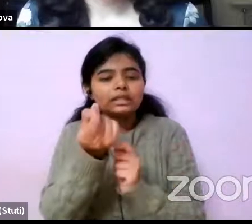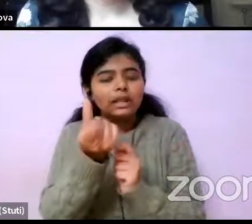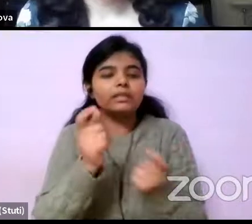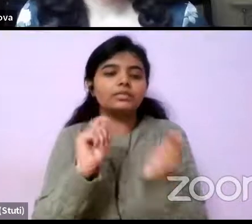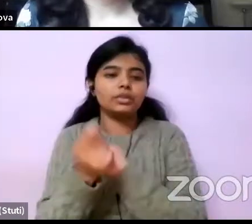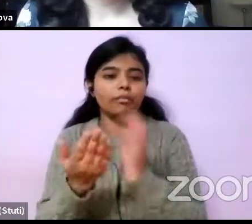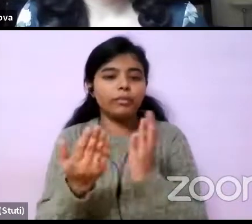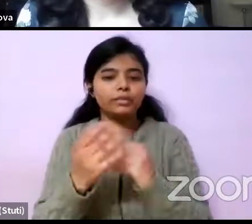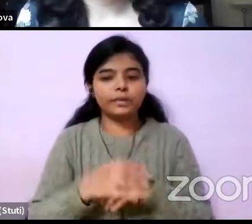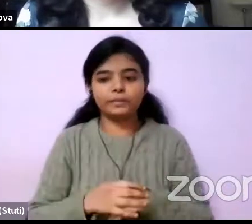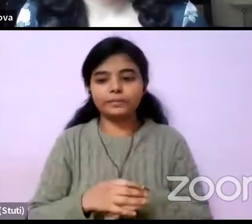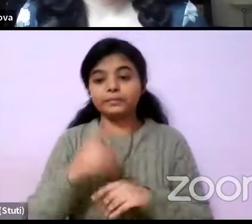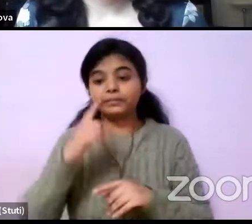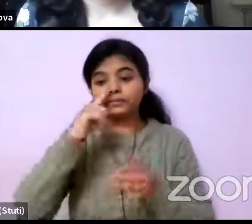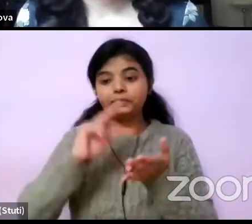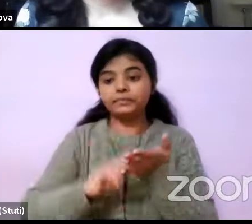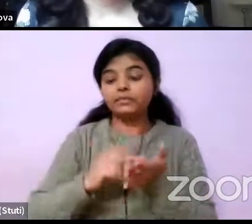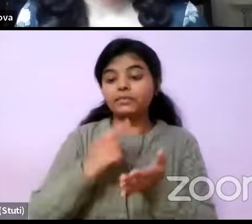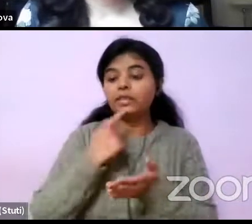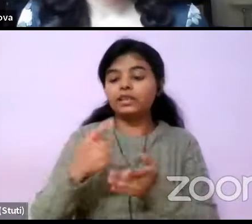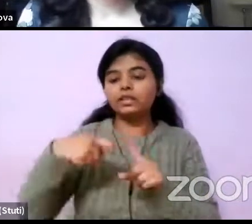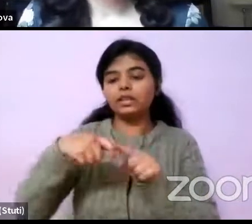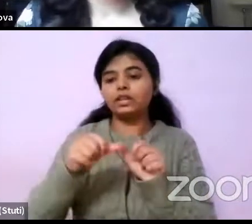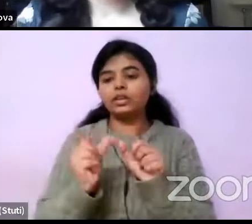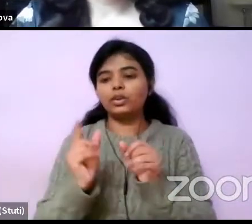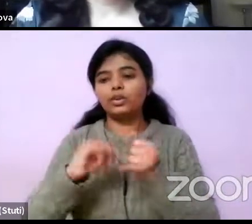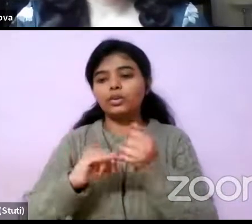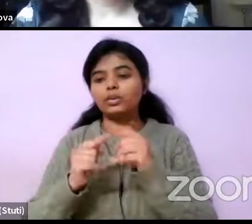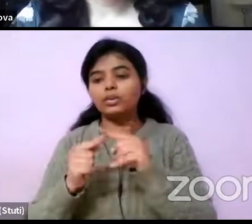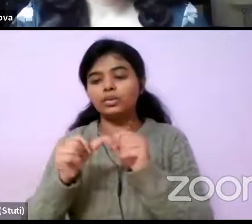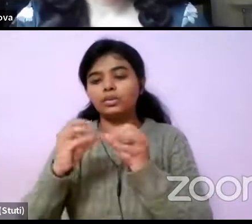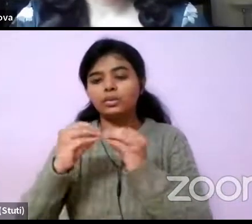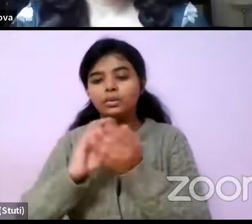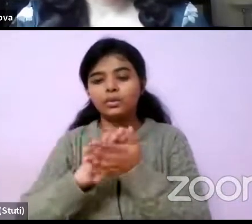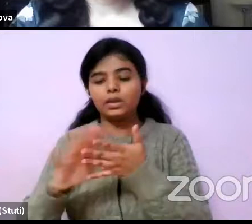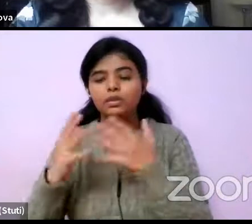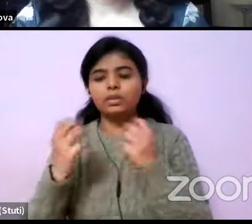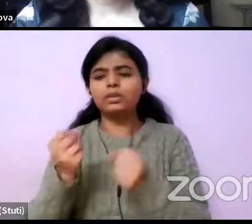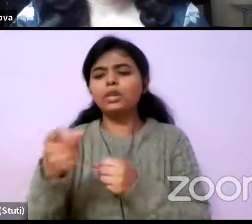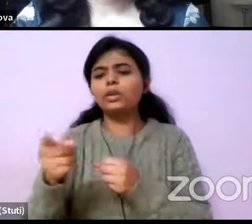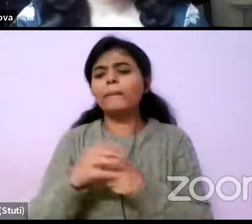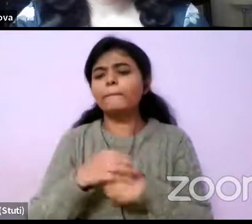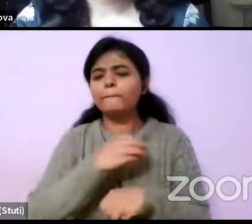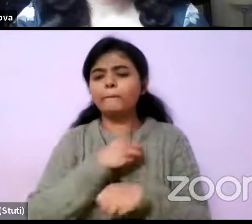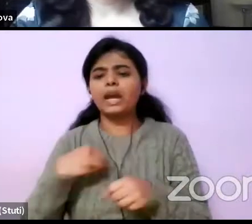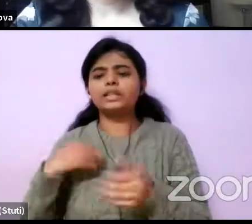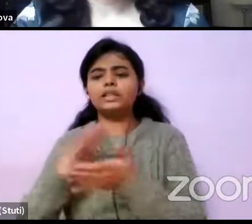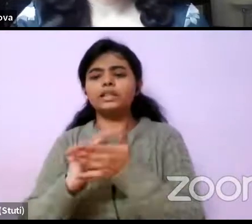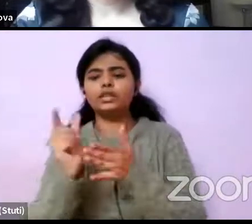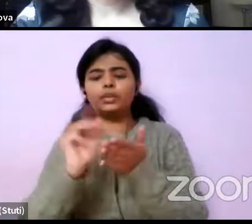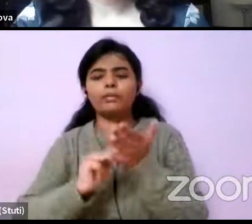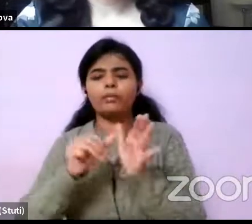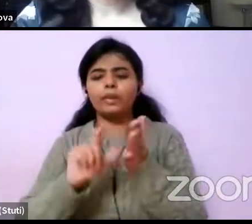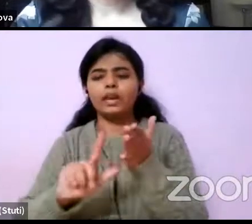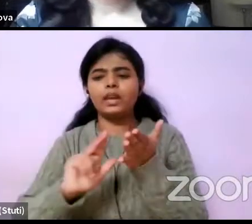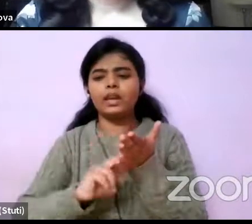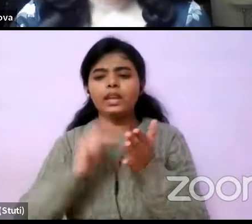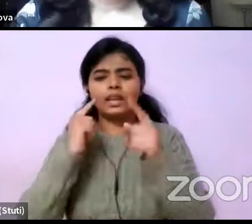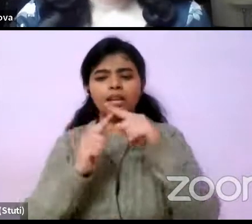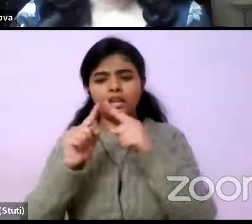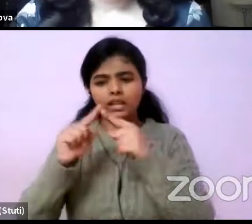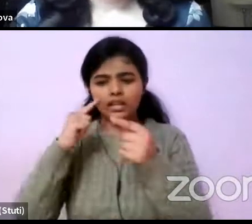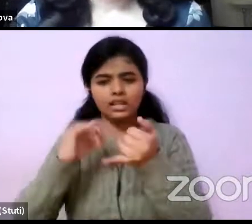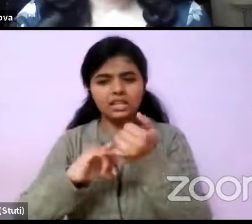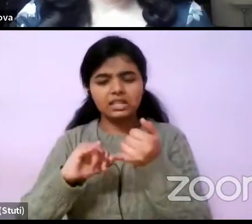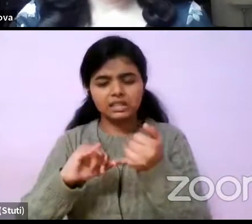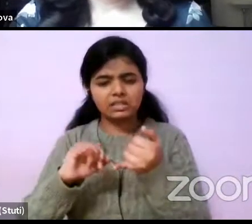There's someone, Costa, who would like to know what medical humanities is about. Is it akin to disability studies? I mean,